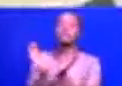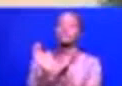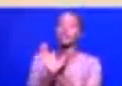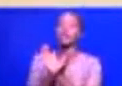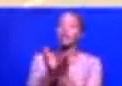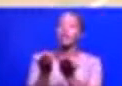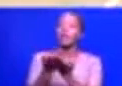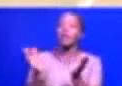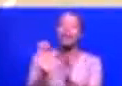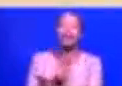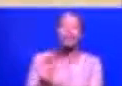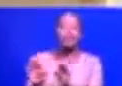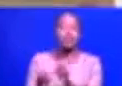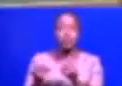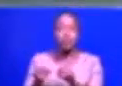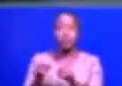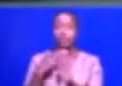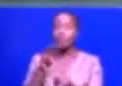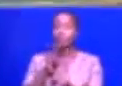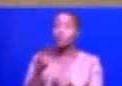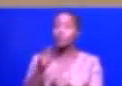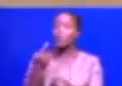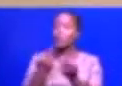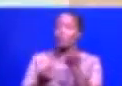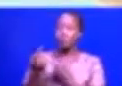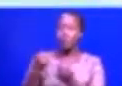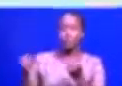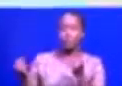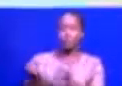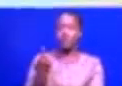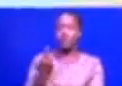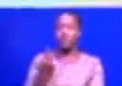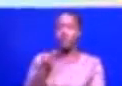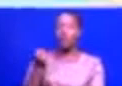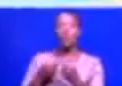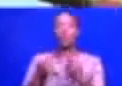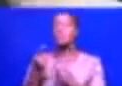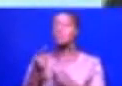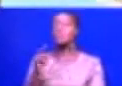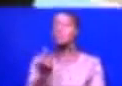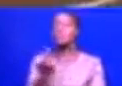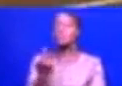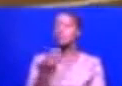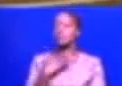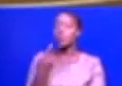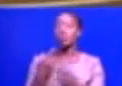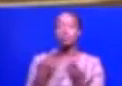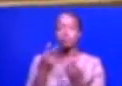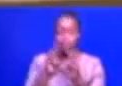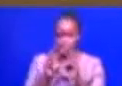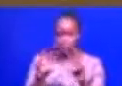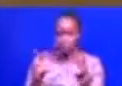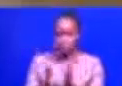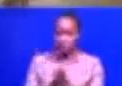be going on, and we want to see who comes up first, who blinks first, is what we want to see.